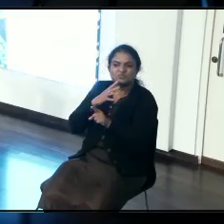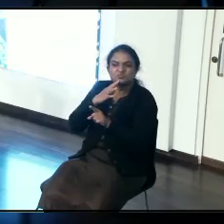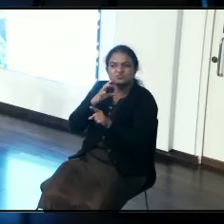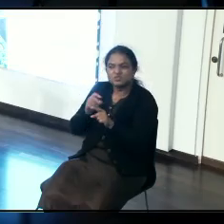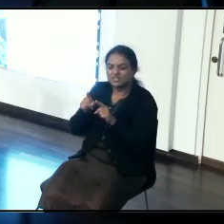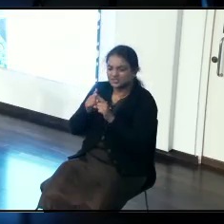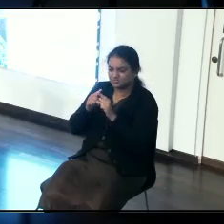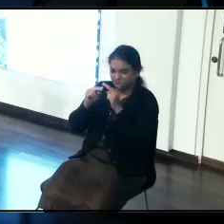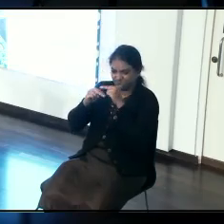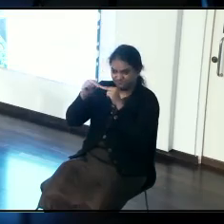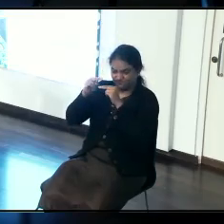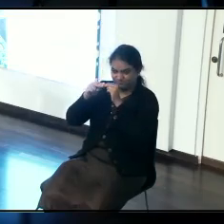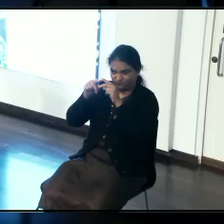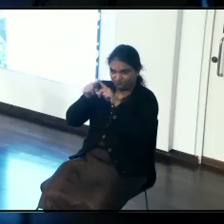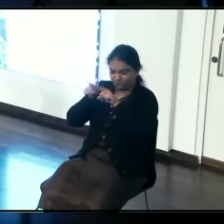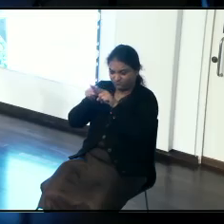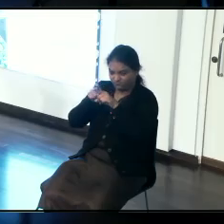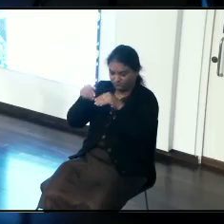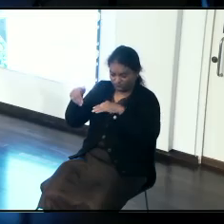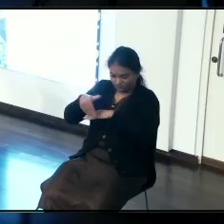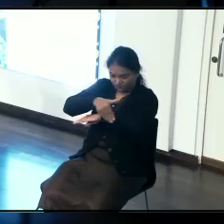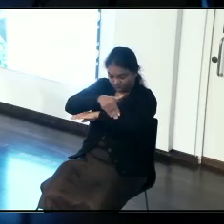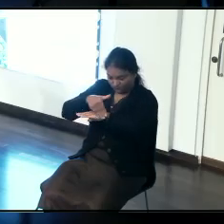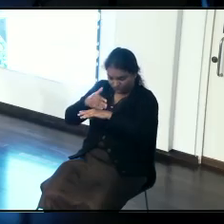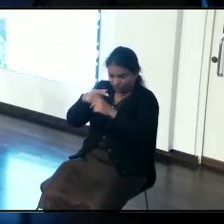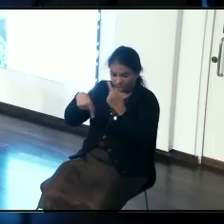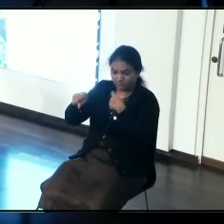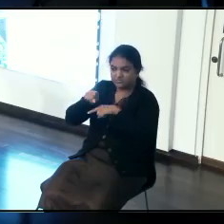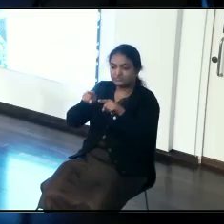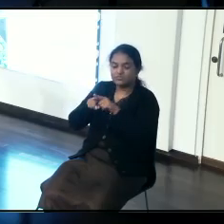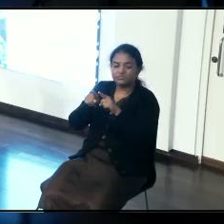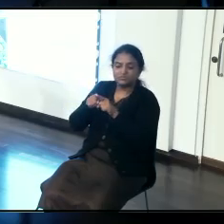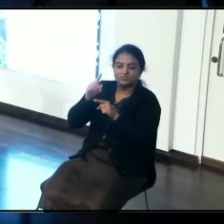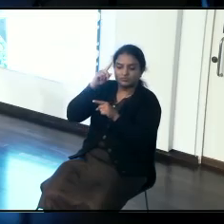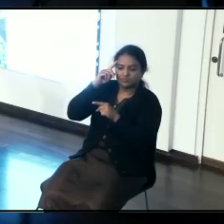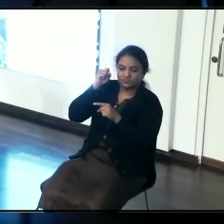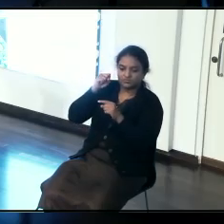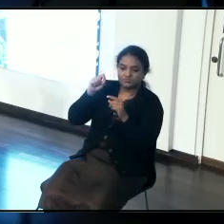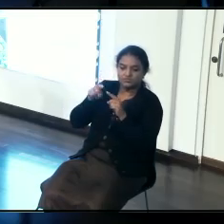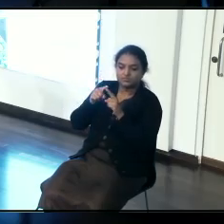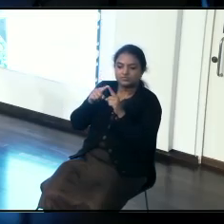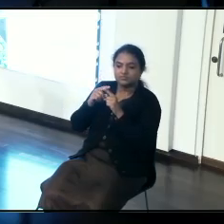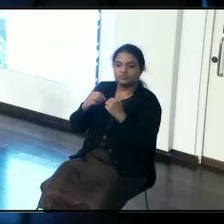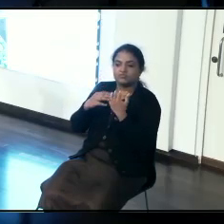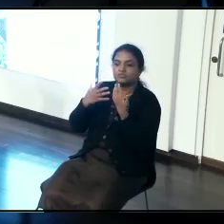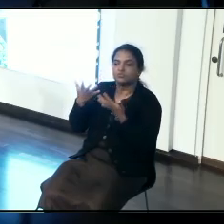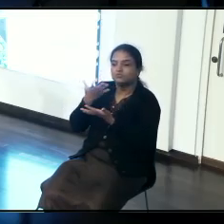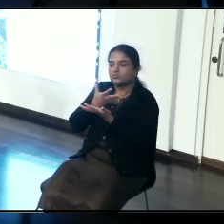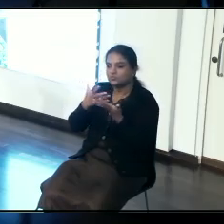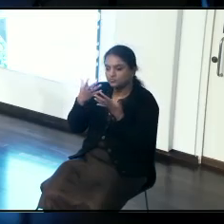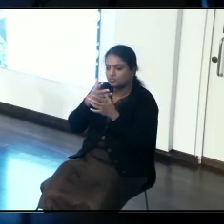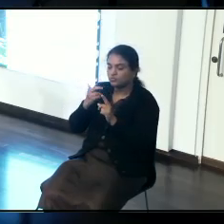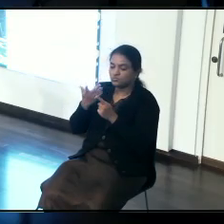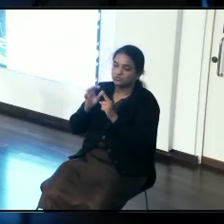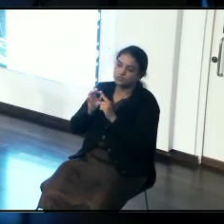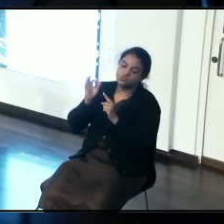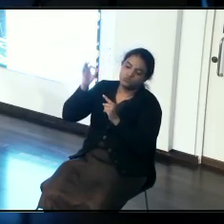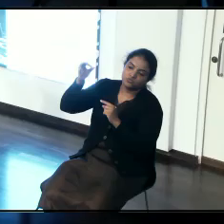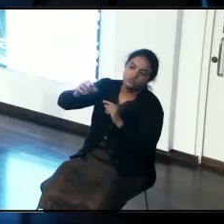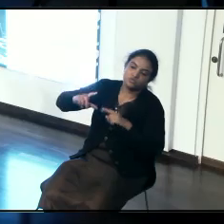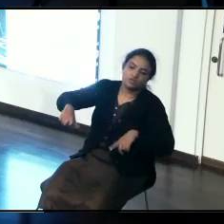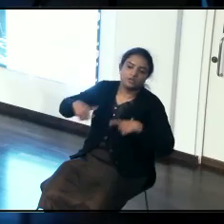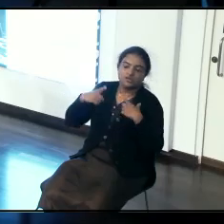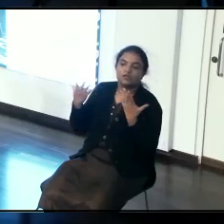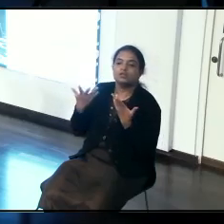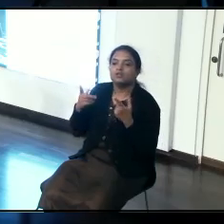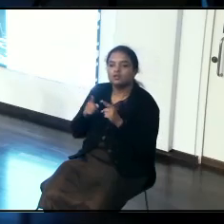apart from sharing memories and stories of the past, this book also serves to spark a conversation about the futurity of these homes. And